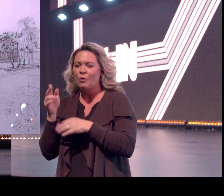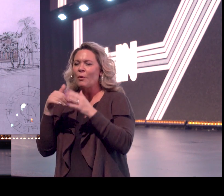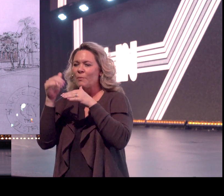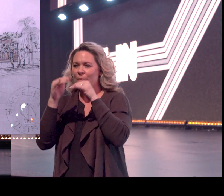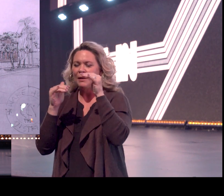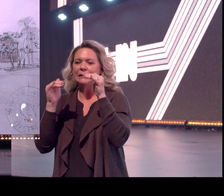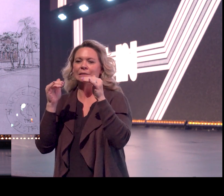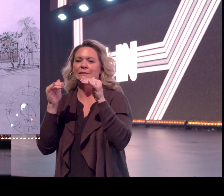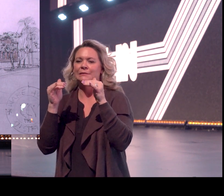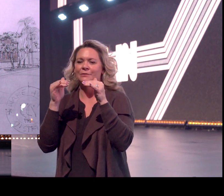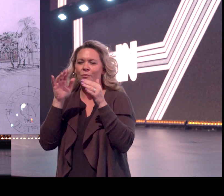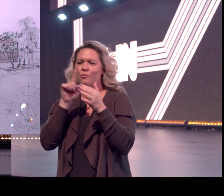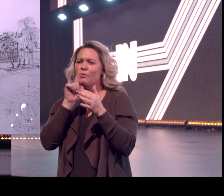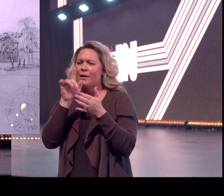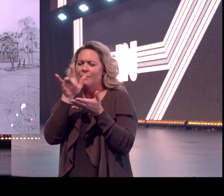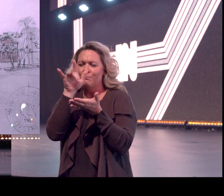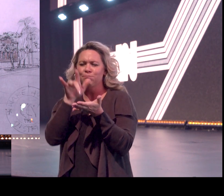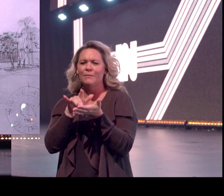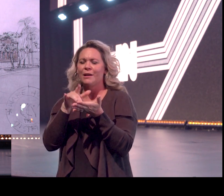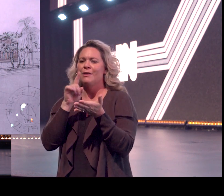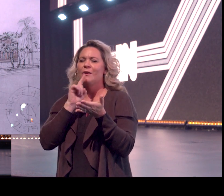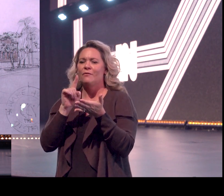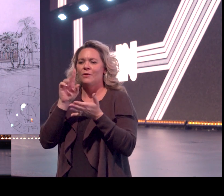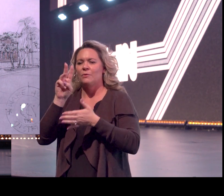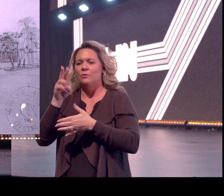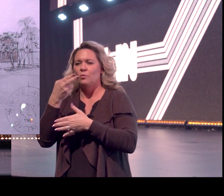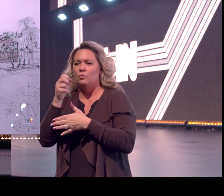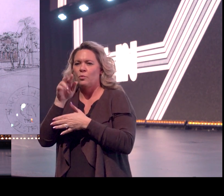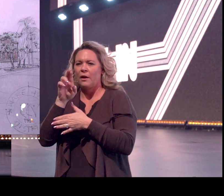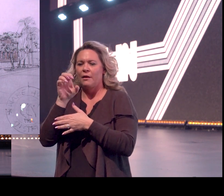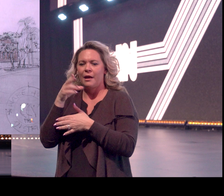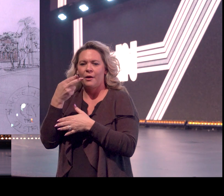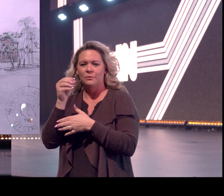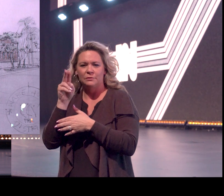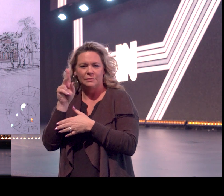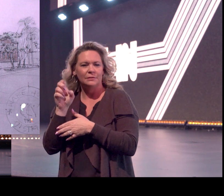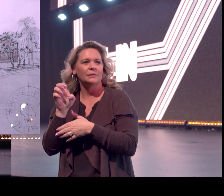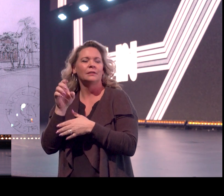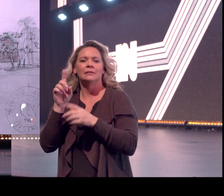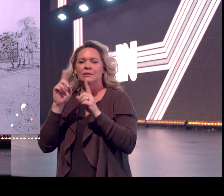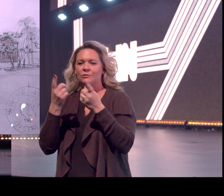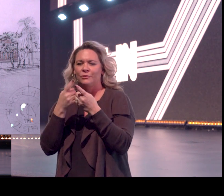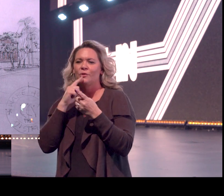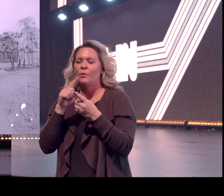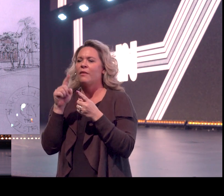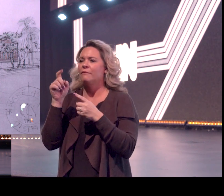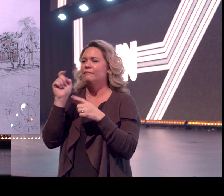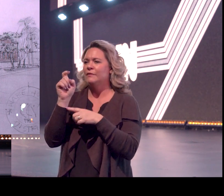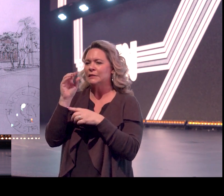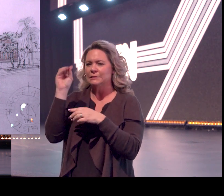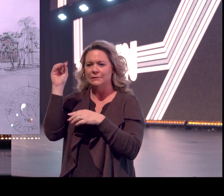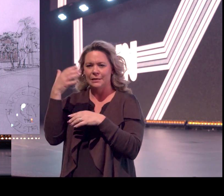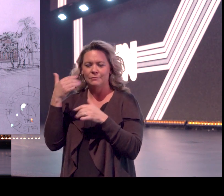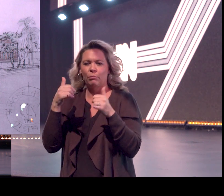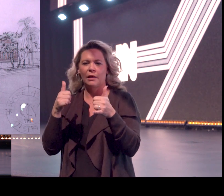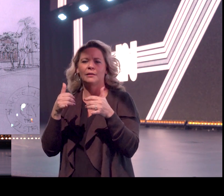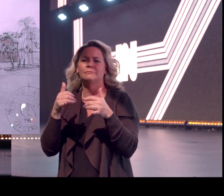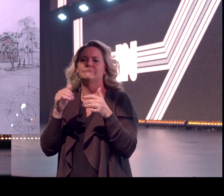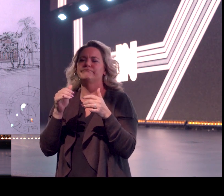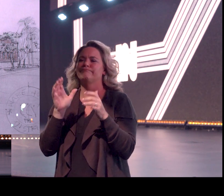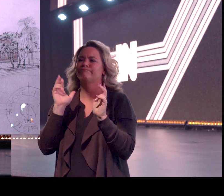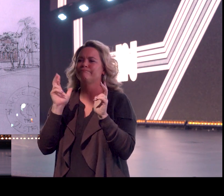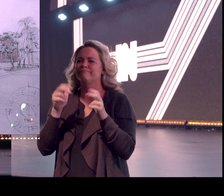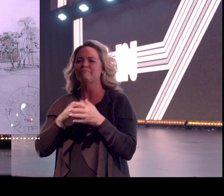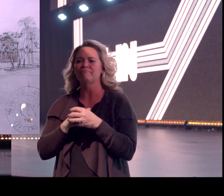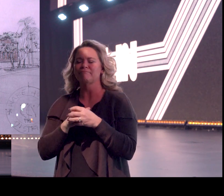We got a historic building downtown right in the heart of the downtown warehouse district. It's right next to where the D-backs play, where the Phoenix Suns are at. It's in the